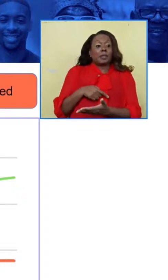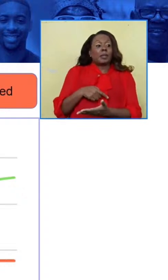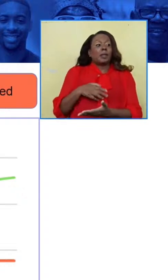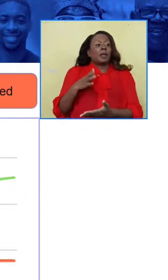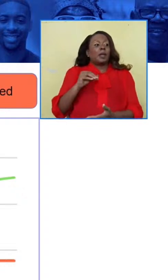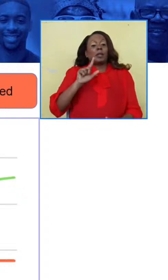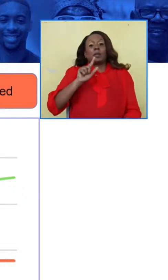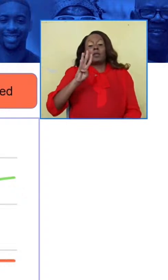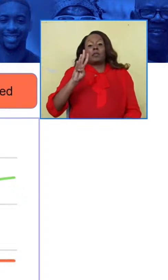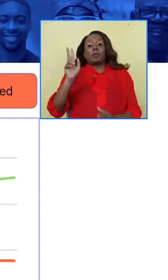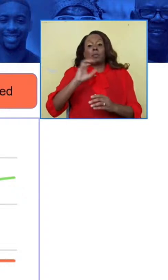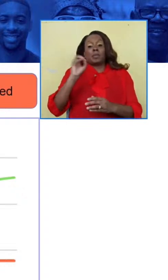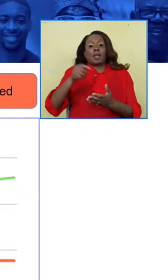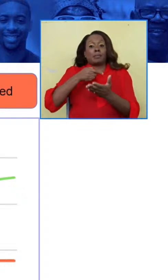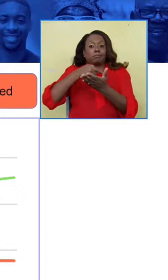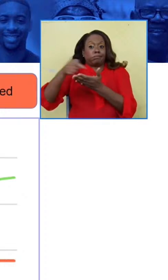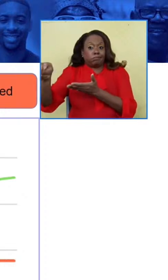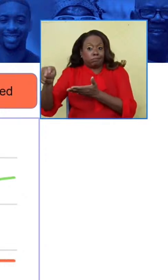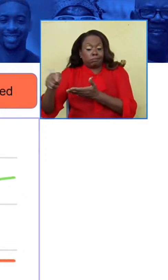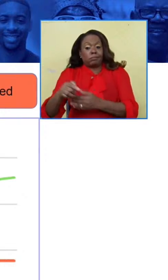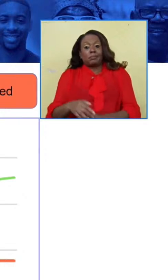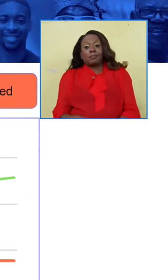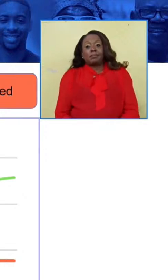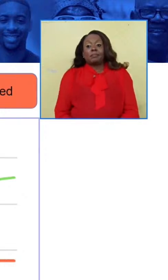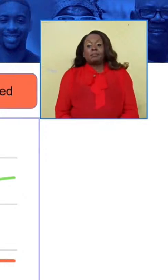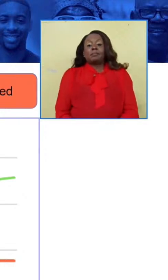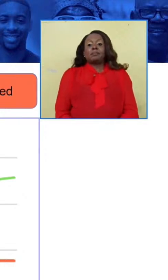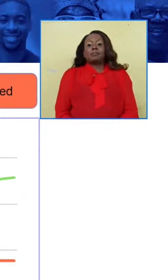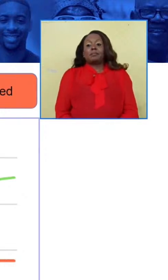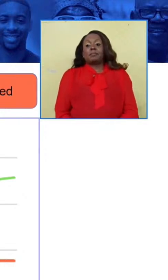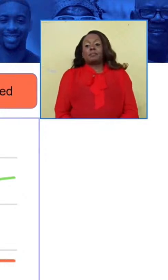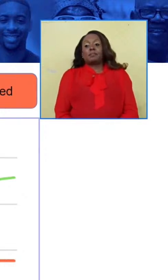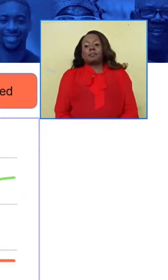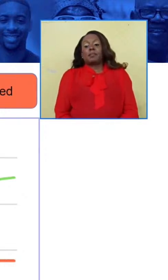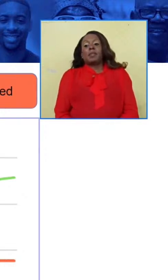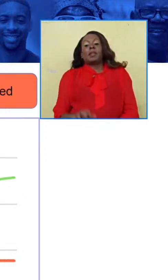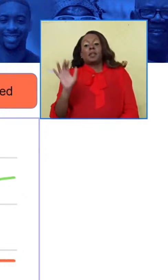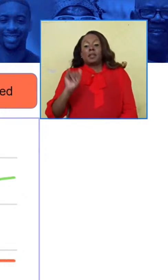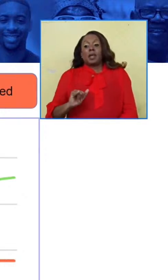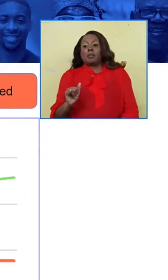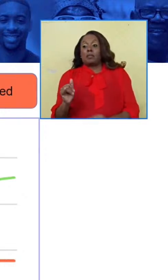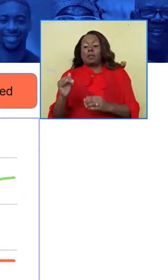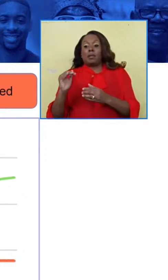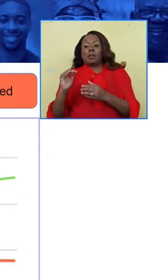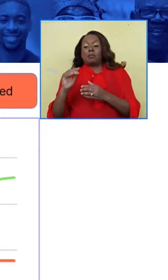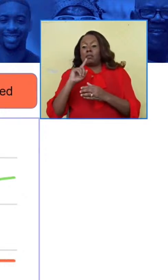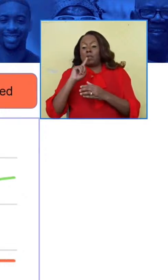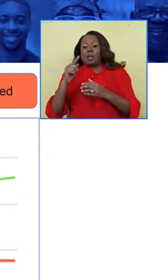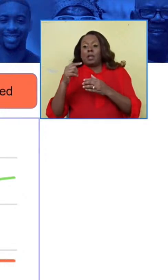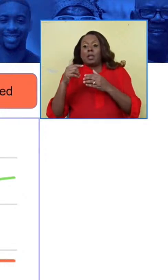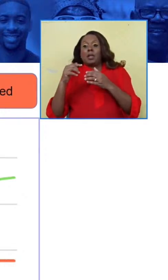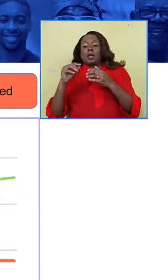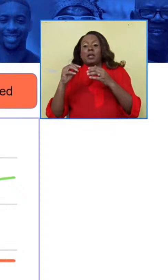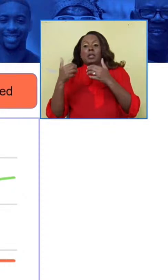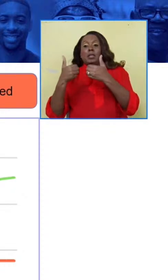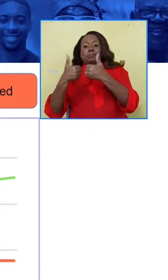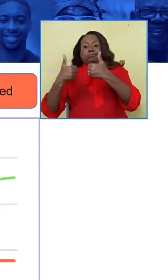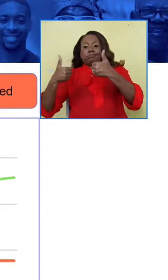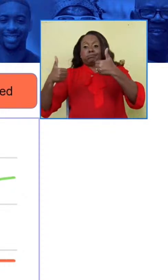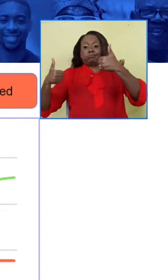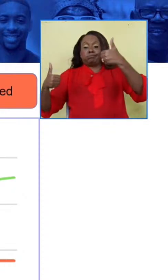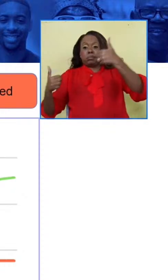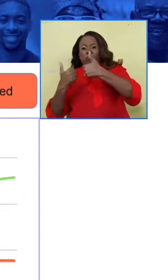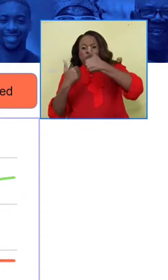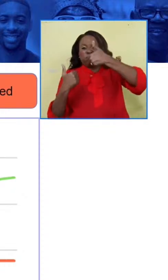between contributions and expenditure. That gap is expected to widen as we add more elderly add more